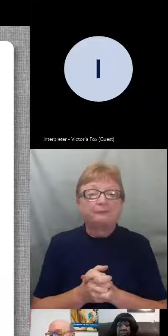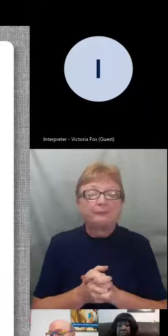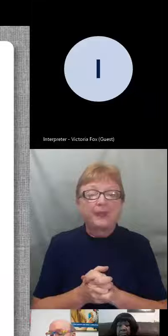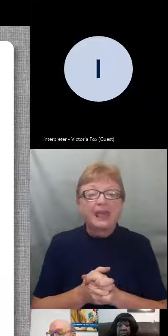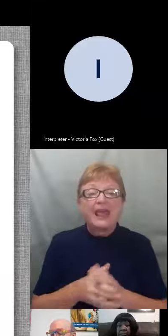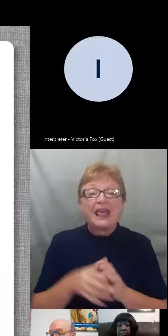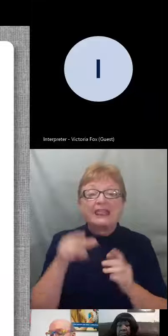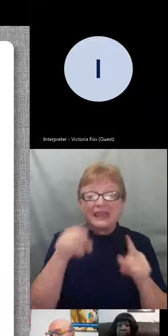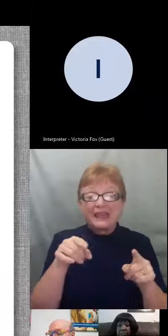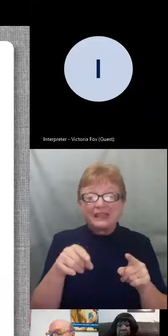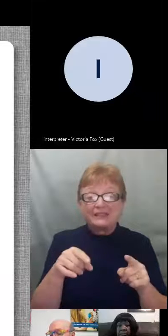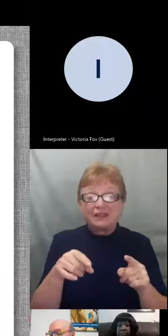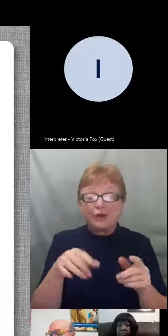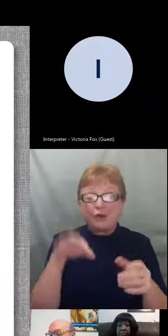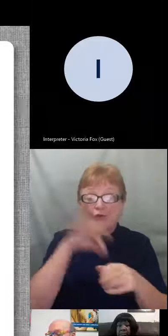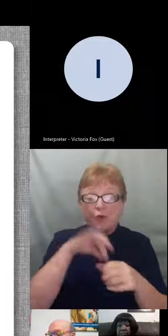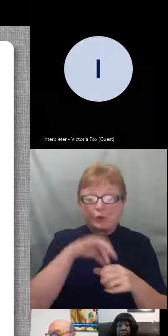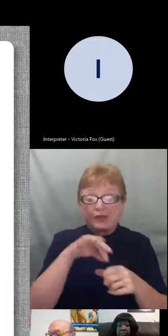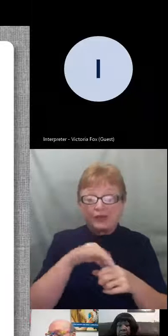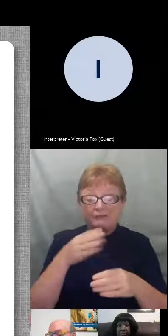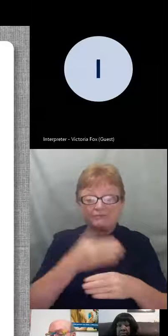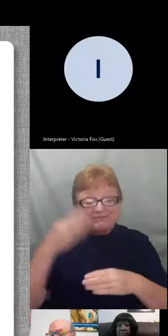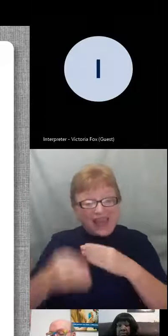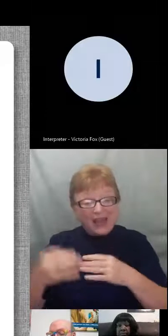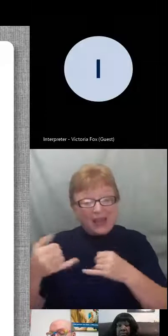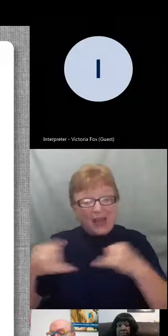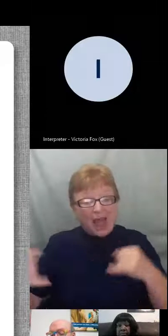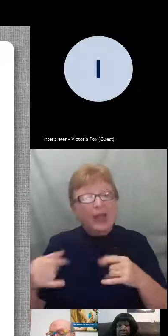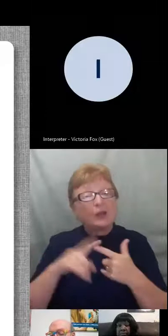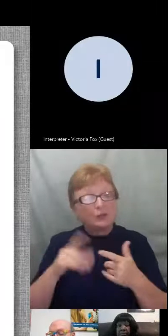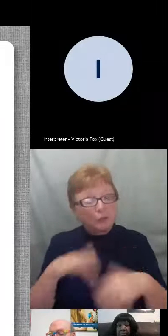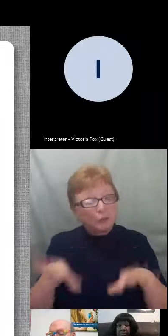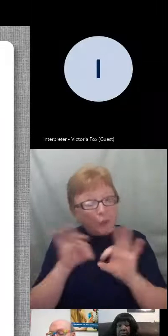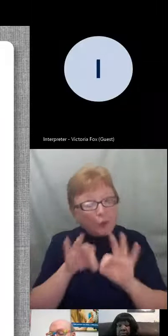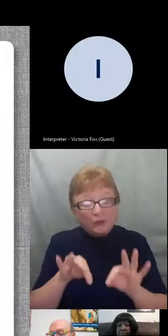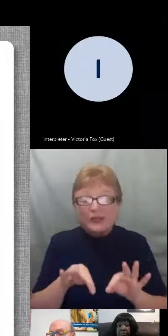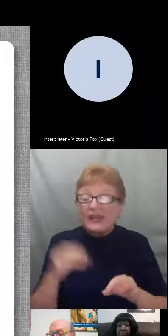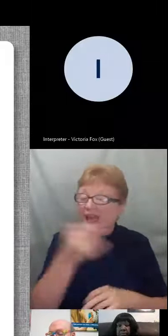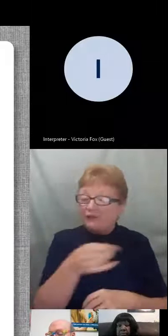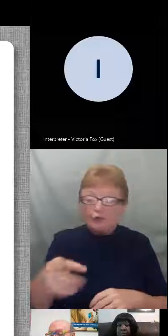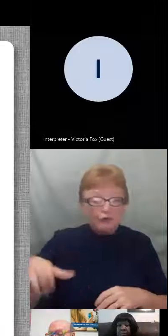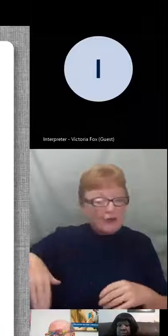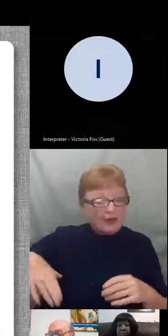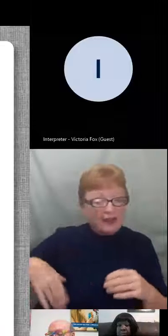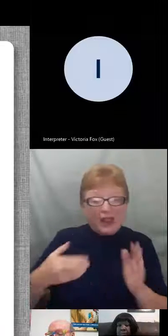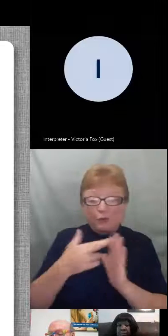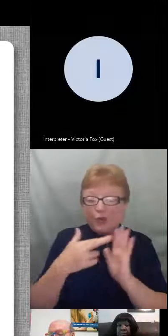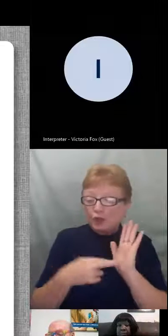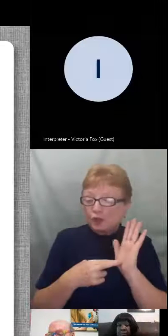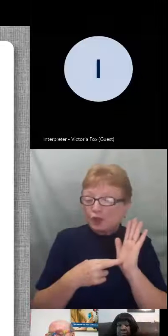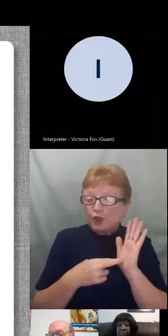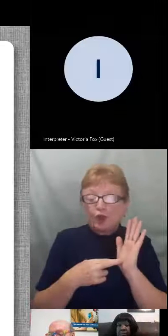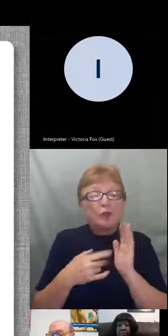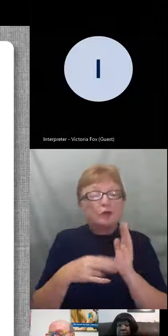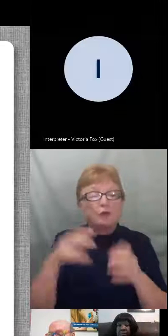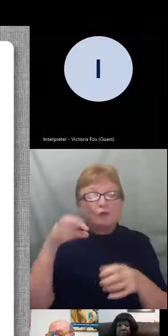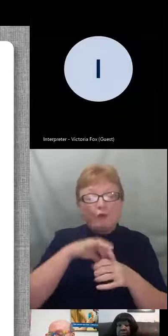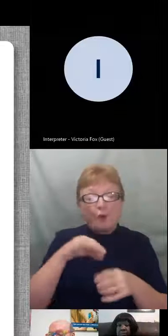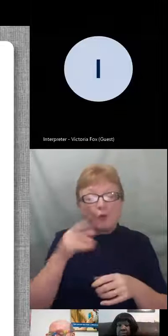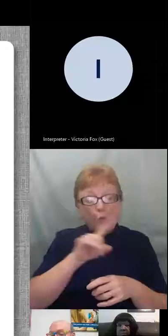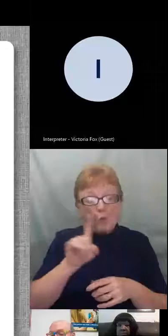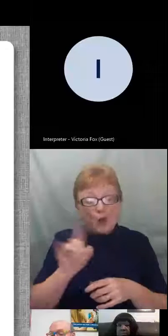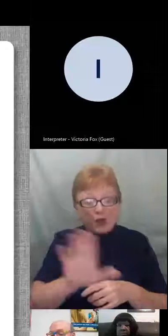These voting registration deadlines are important for you, especially if you are not registered to vote at the address where you currently